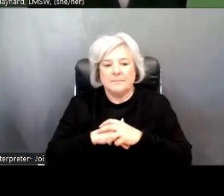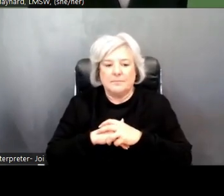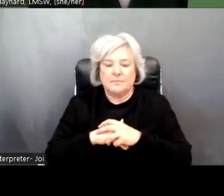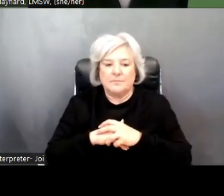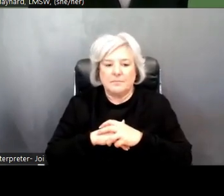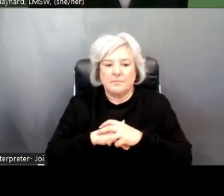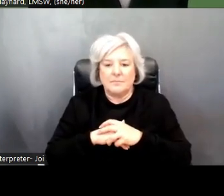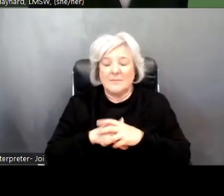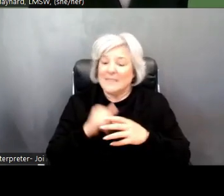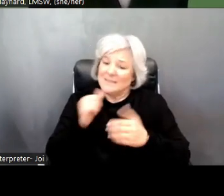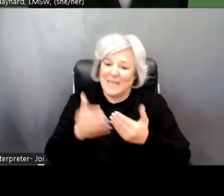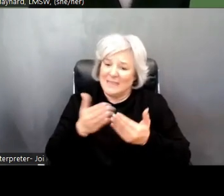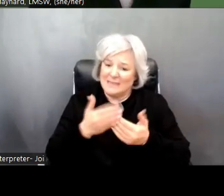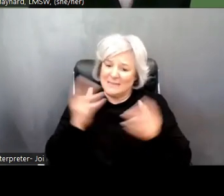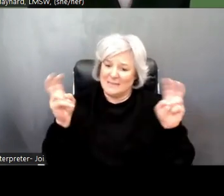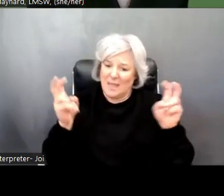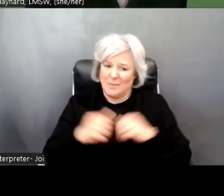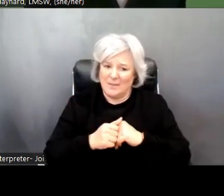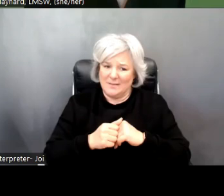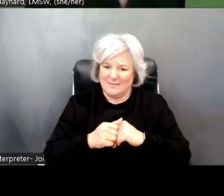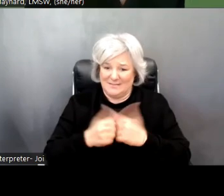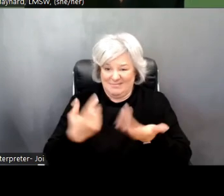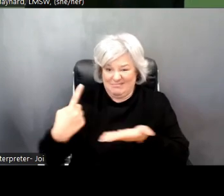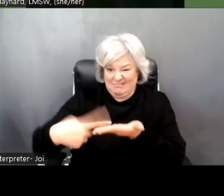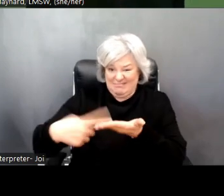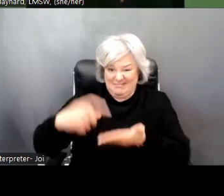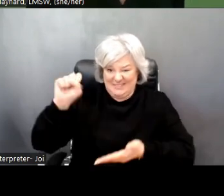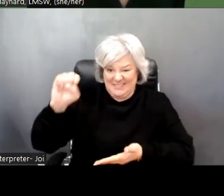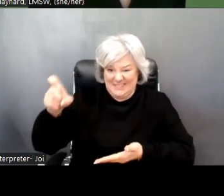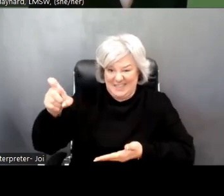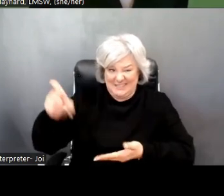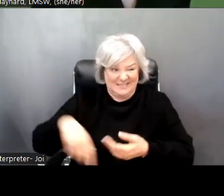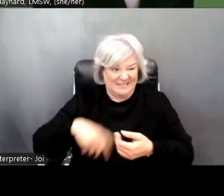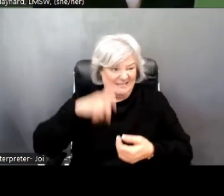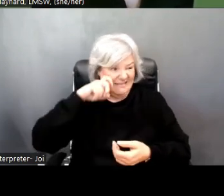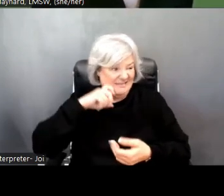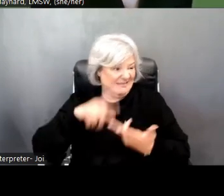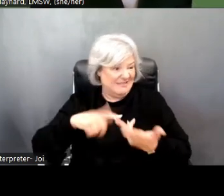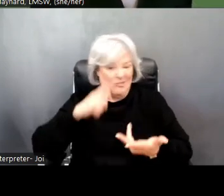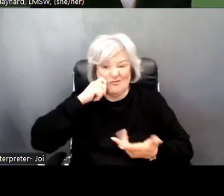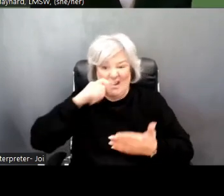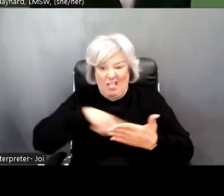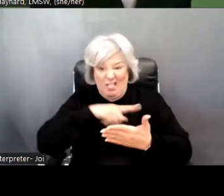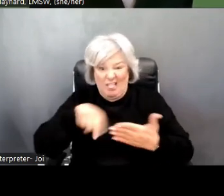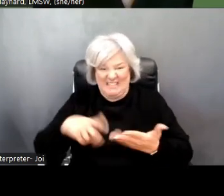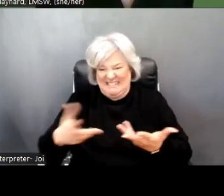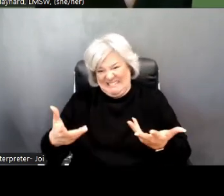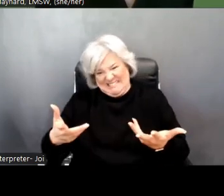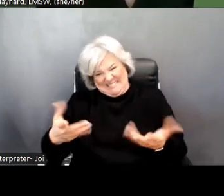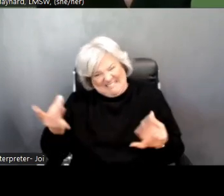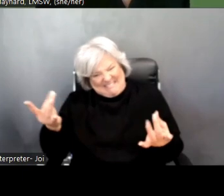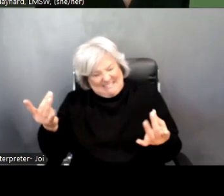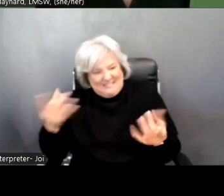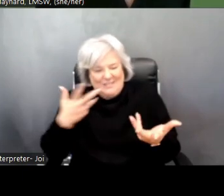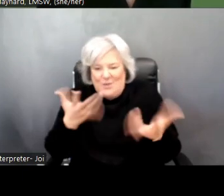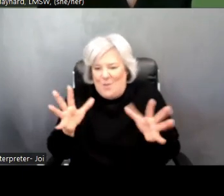Not easy topics, right? Who wants to talk about sex? Who wants to talk about racism? Oh my goodness. We'd rather it just be in the